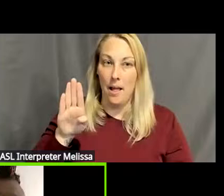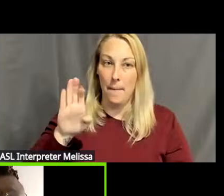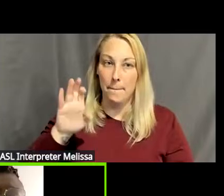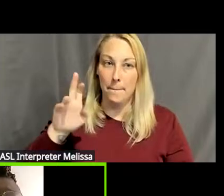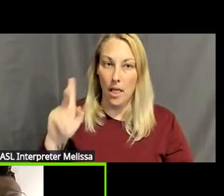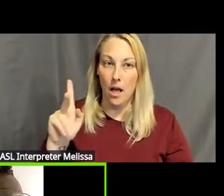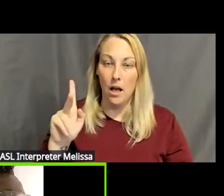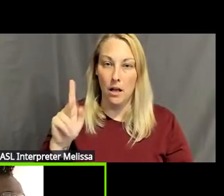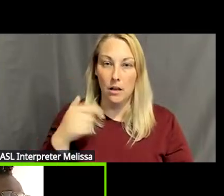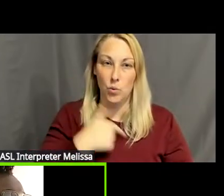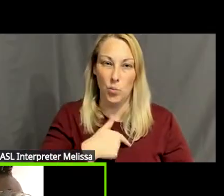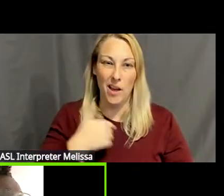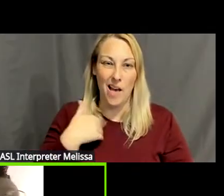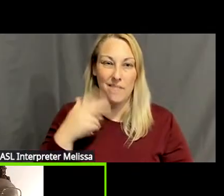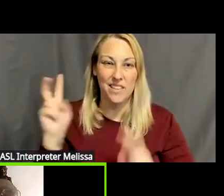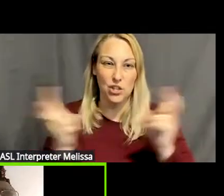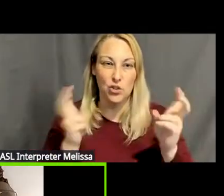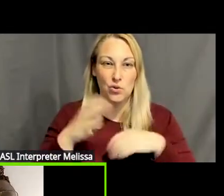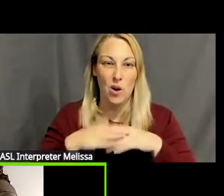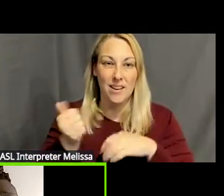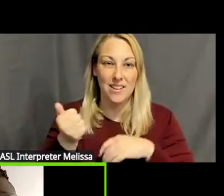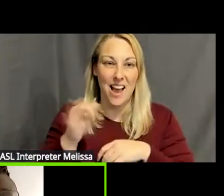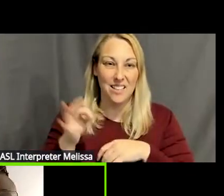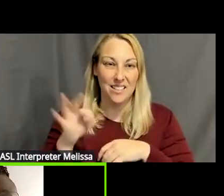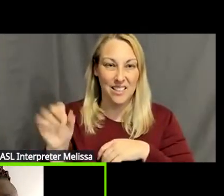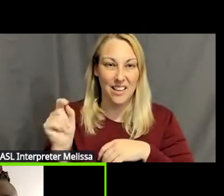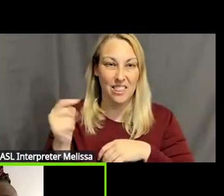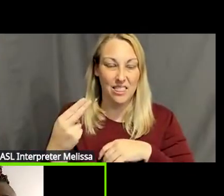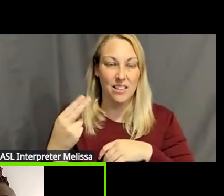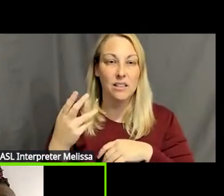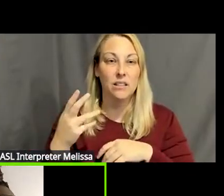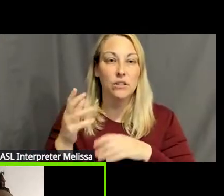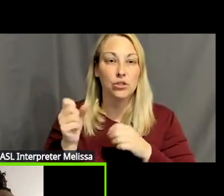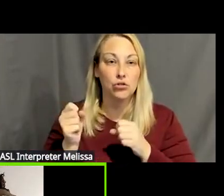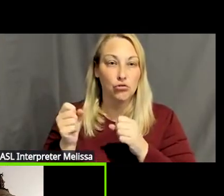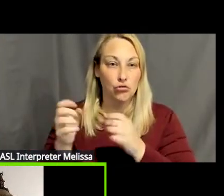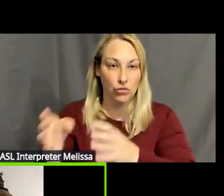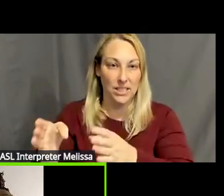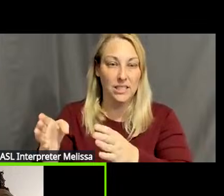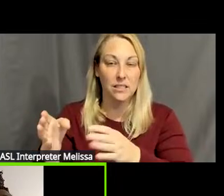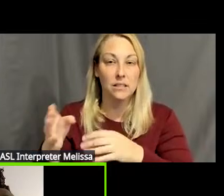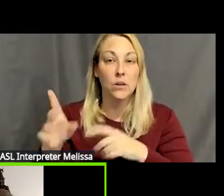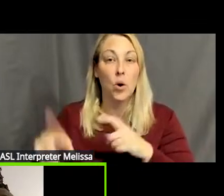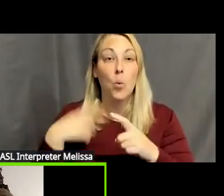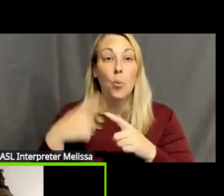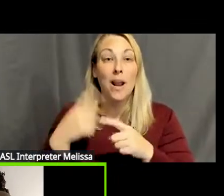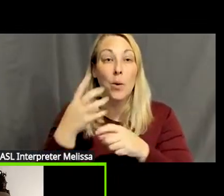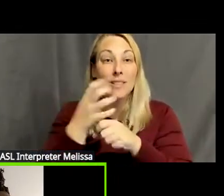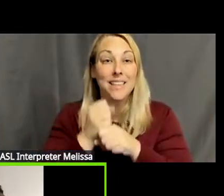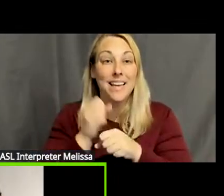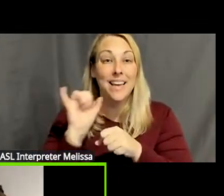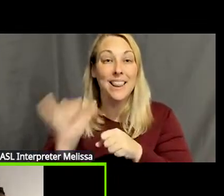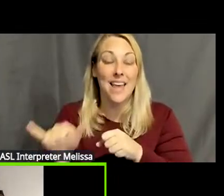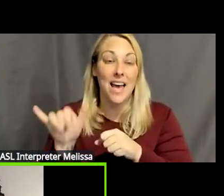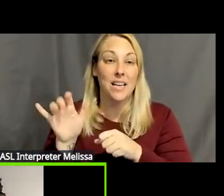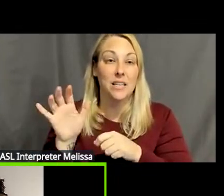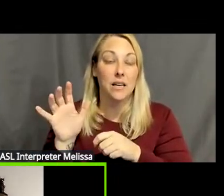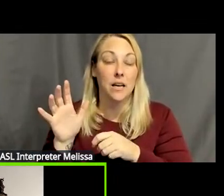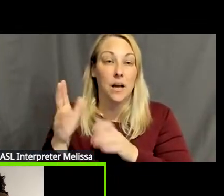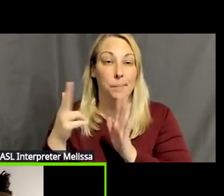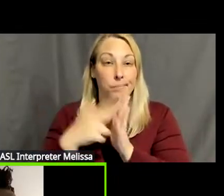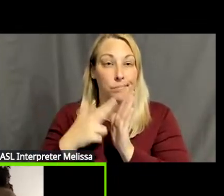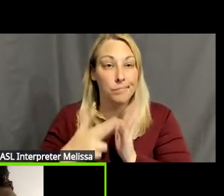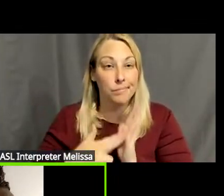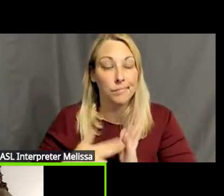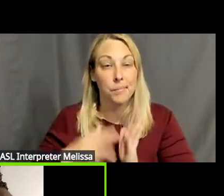have issues on 19th Street. So when I was getting the petition done, I had to talk to all the residents that is on the block. So I was